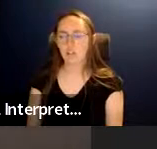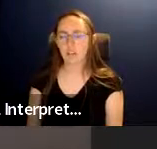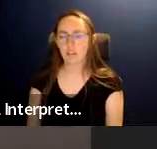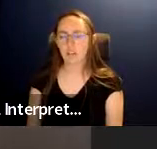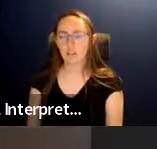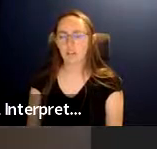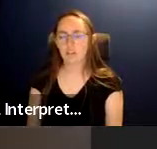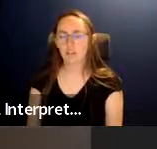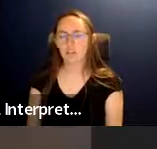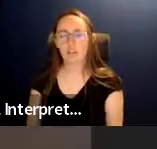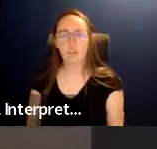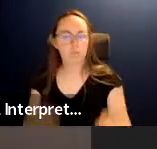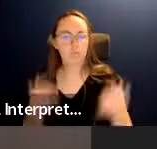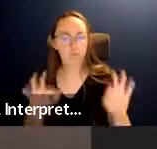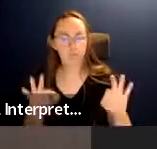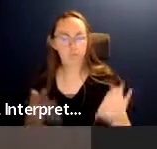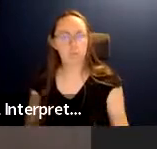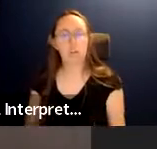That's great.